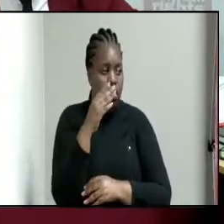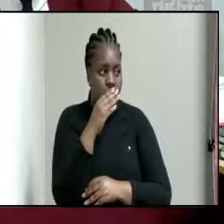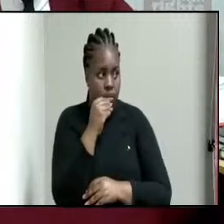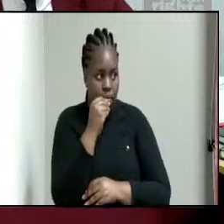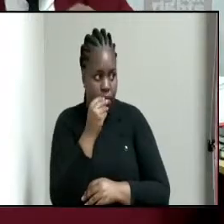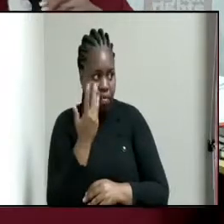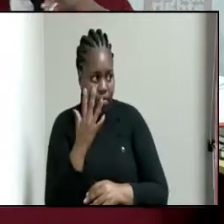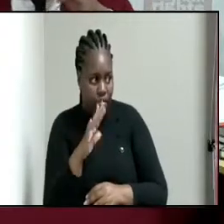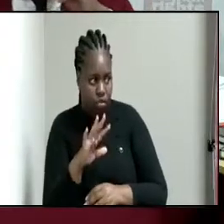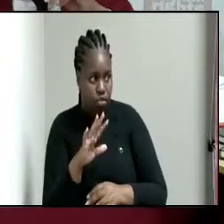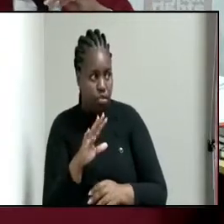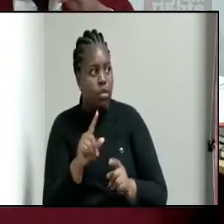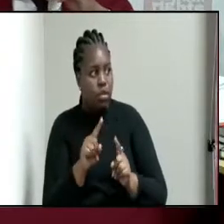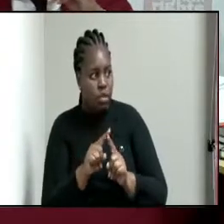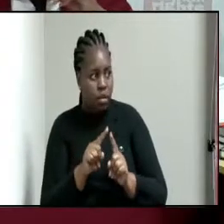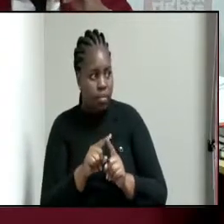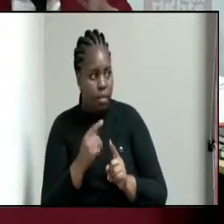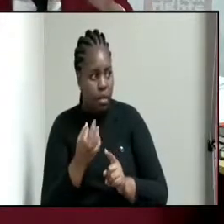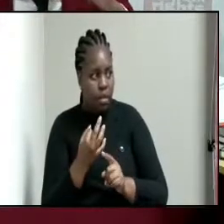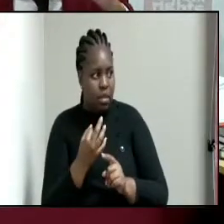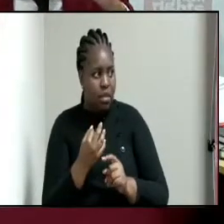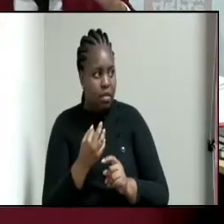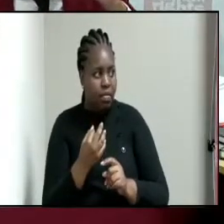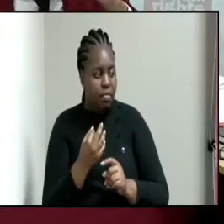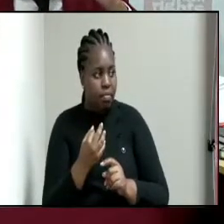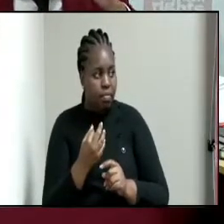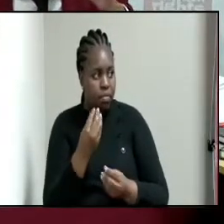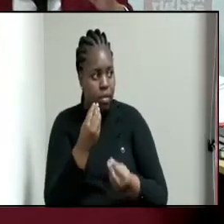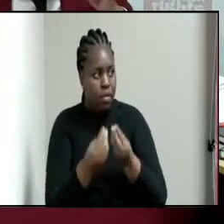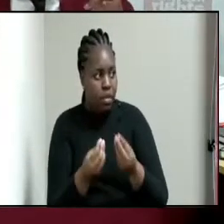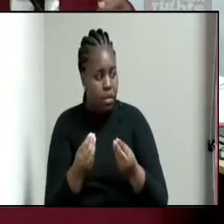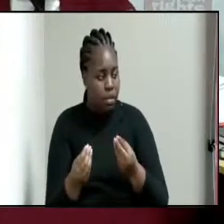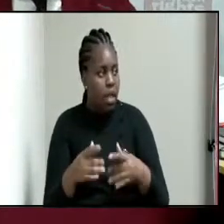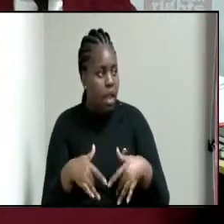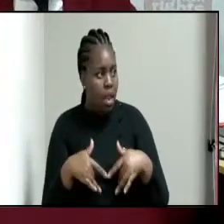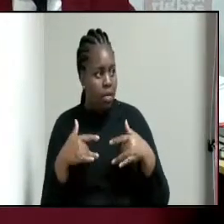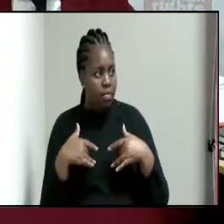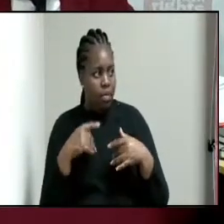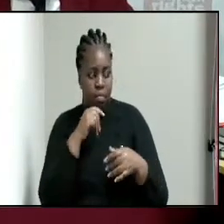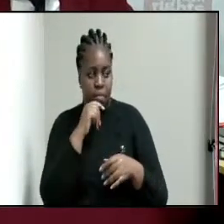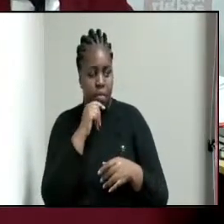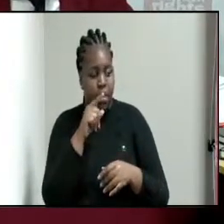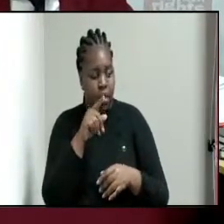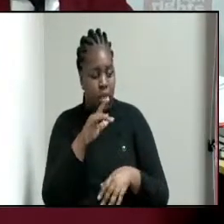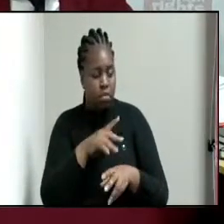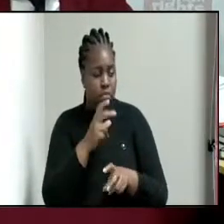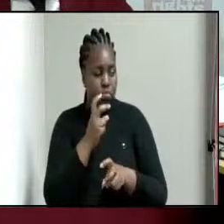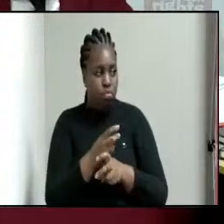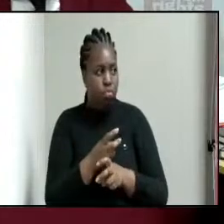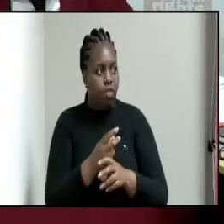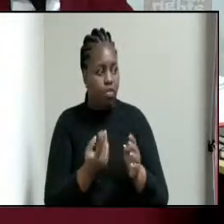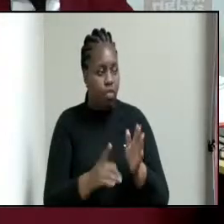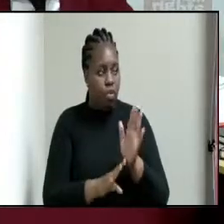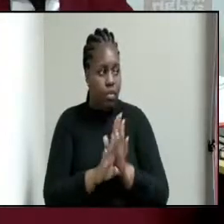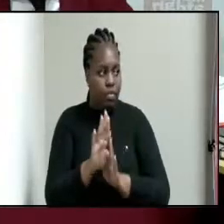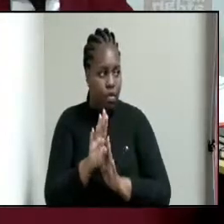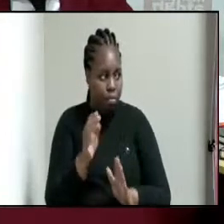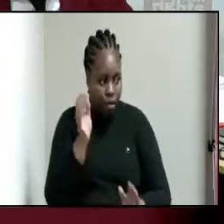have made reference to the first 1,000 days of a child's life. That is very, very crucial in terms of development.